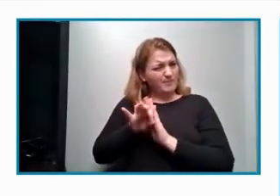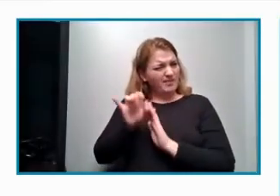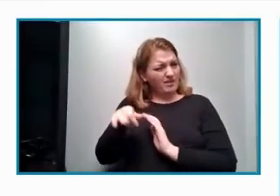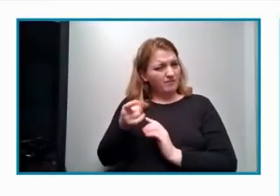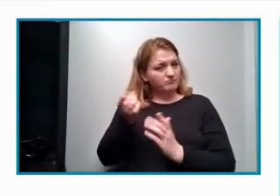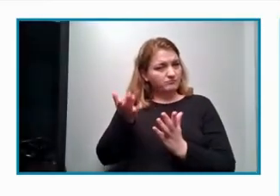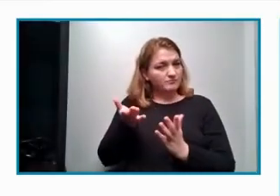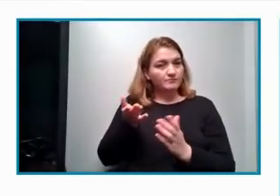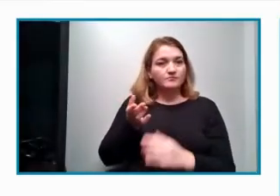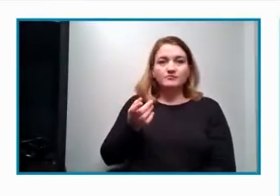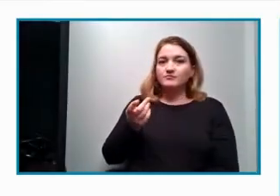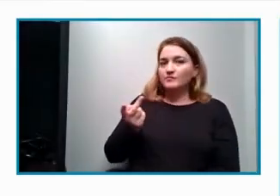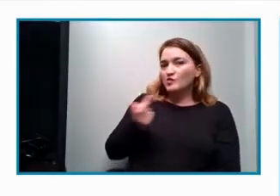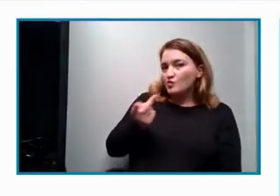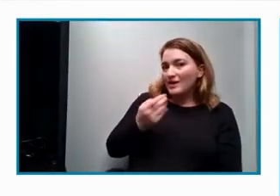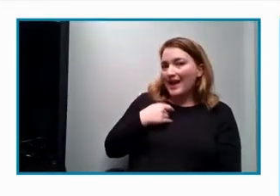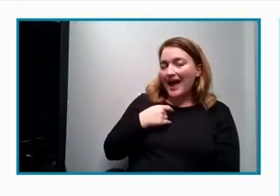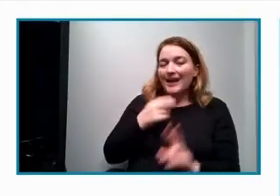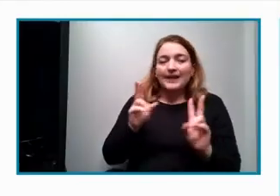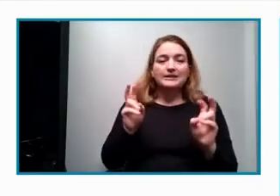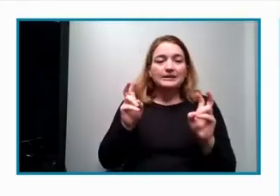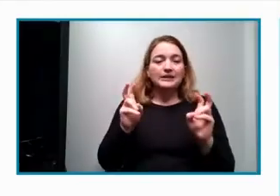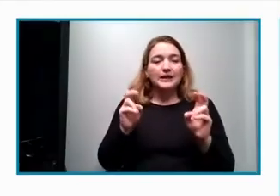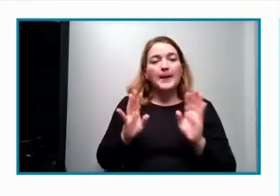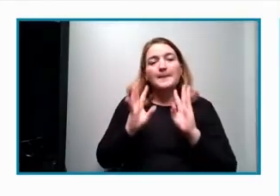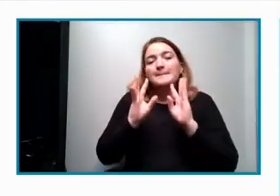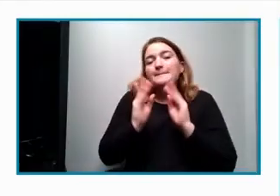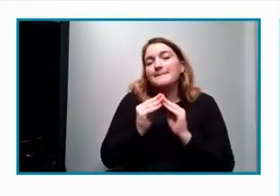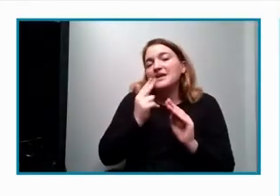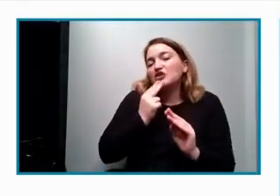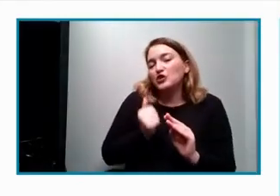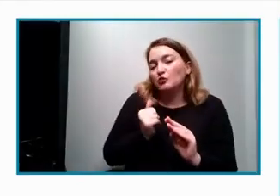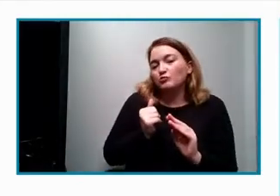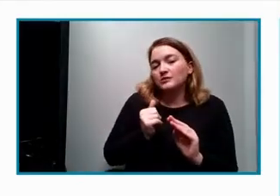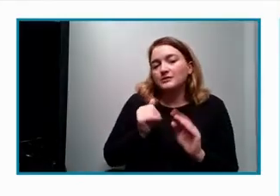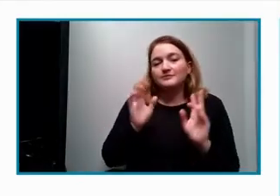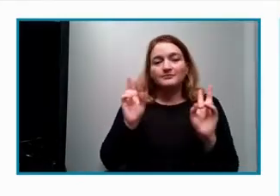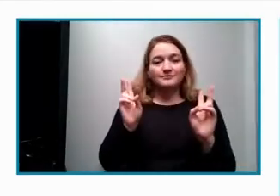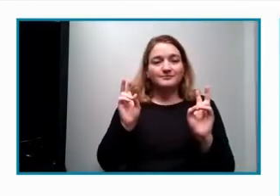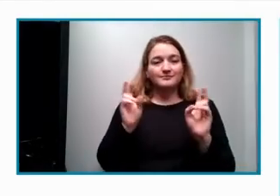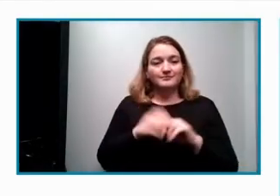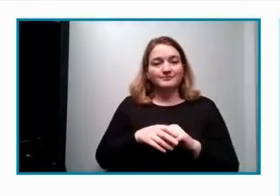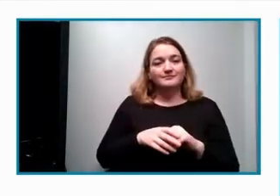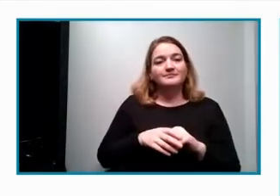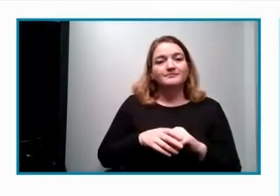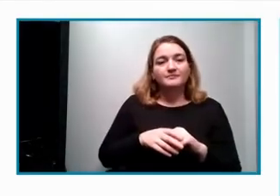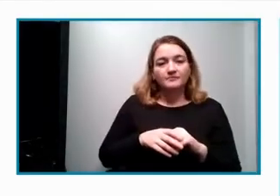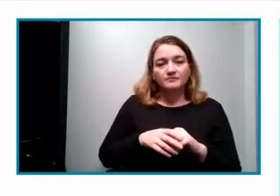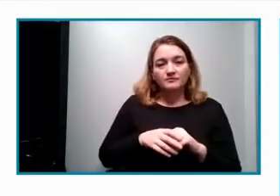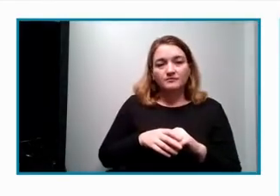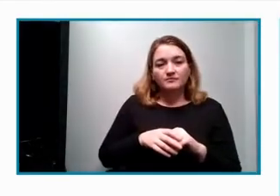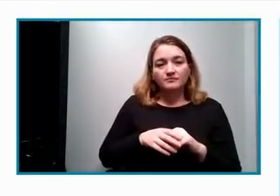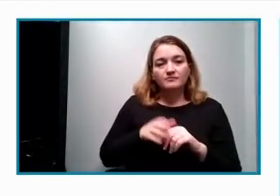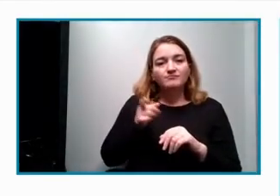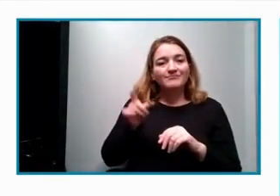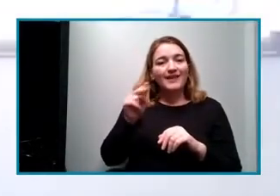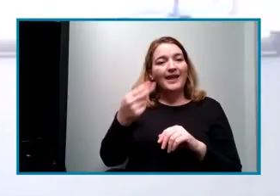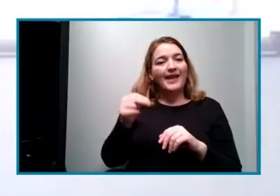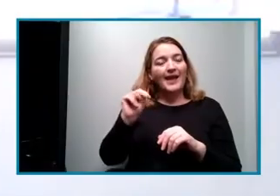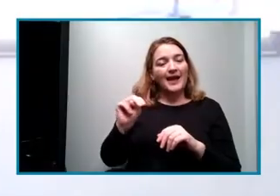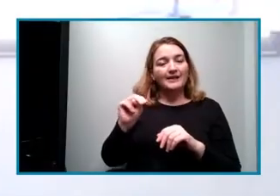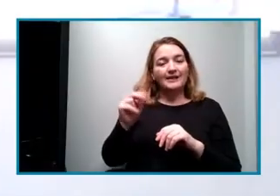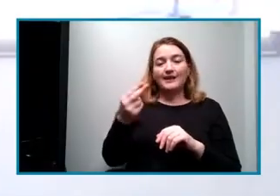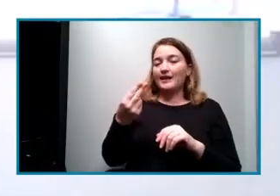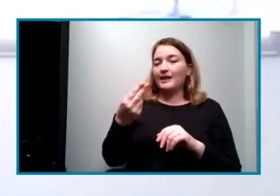had a meet cute initially before she joined the board. She, as Hannah mentioned in her bio, created a